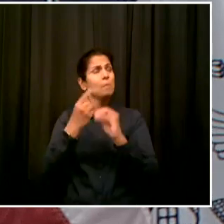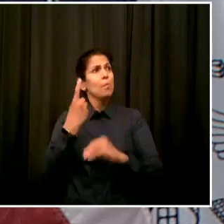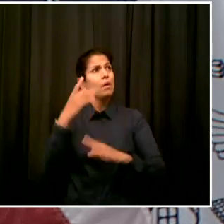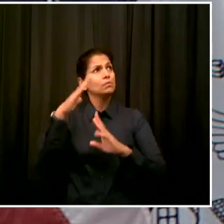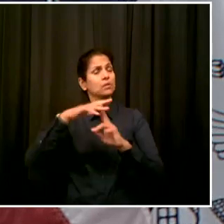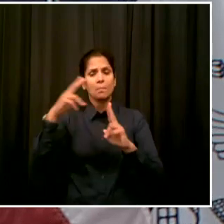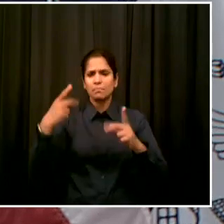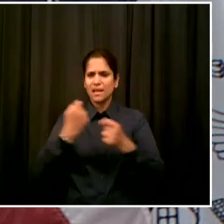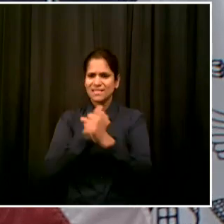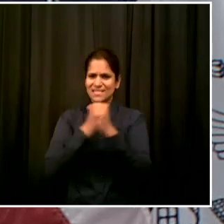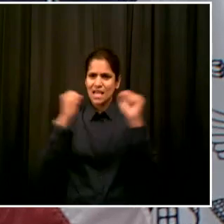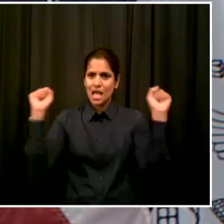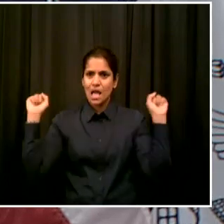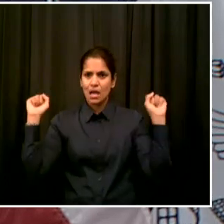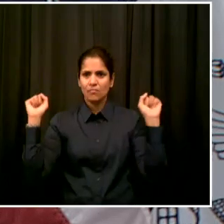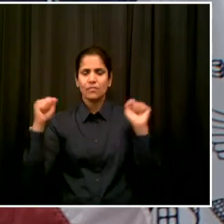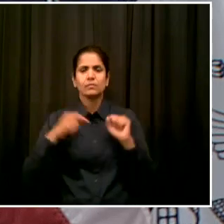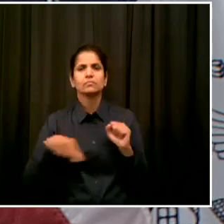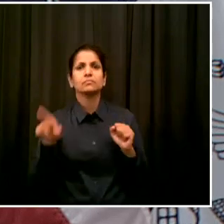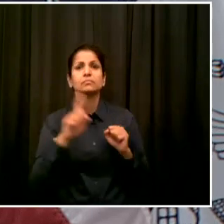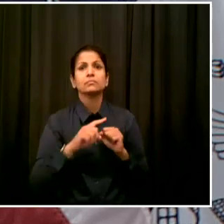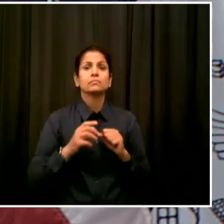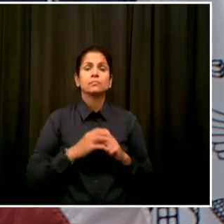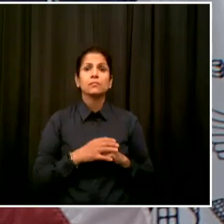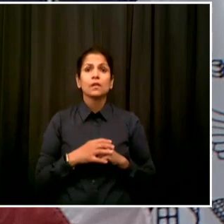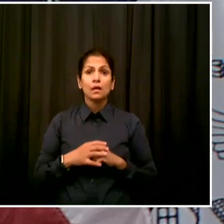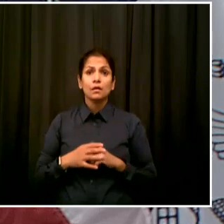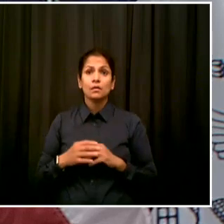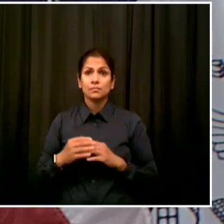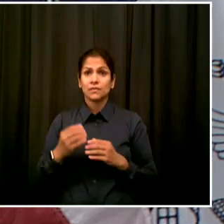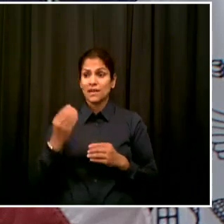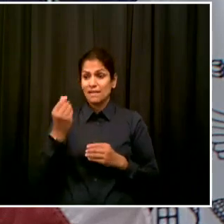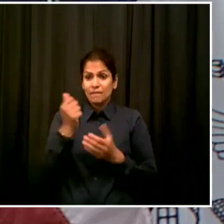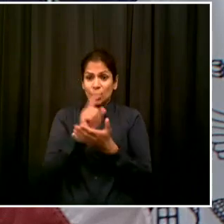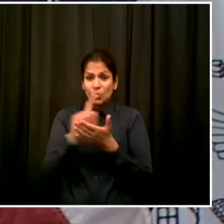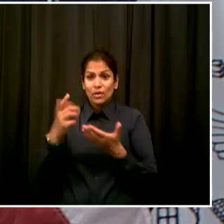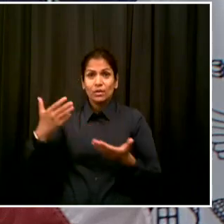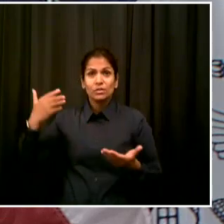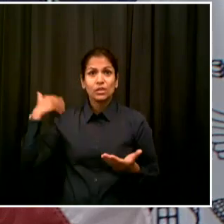around the country, and it was really important to ensure everyone's safety.